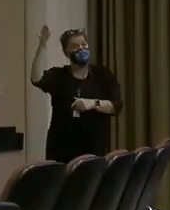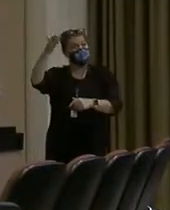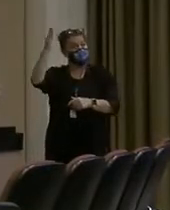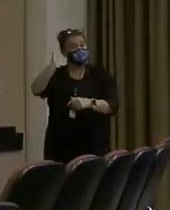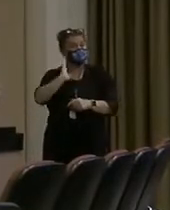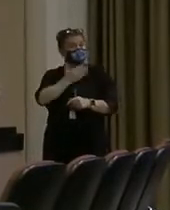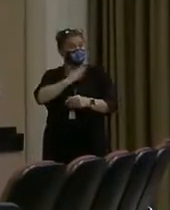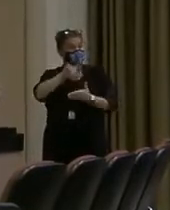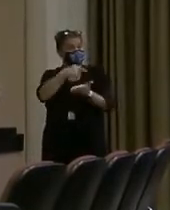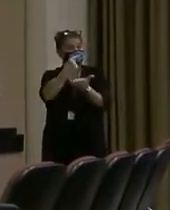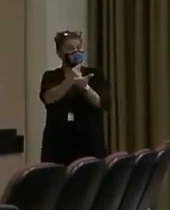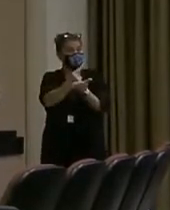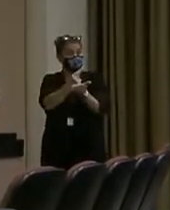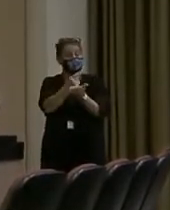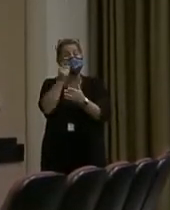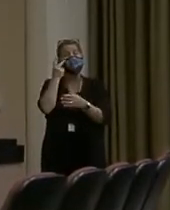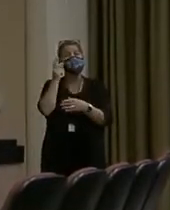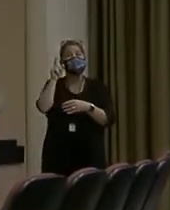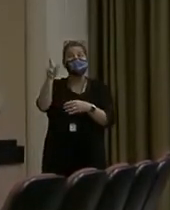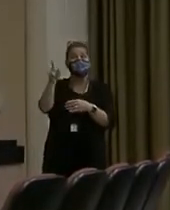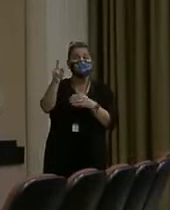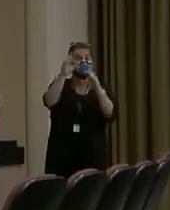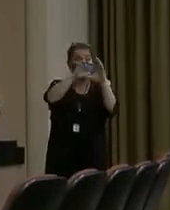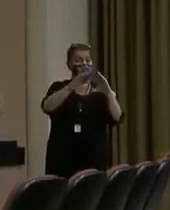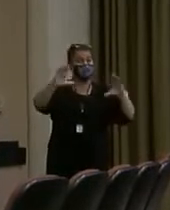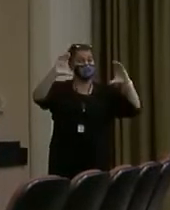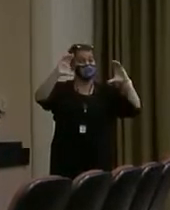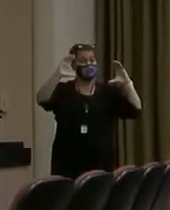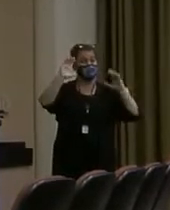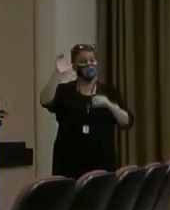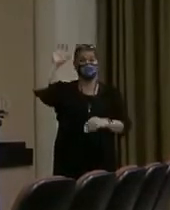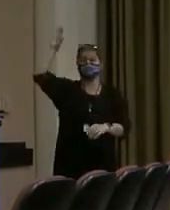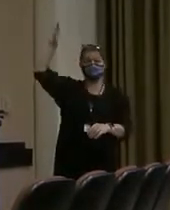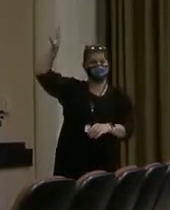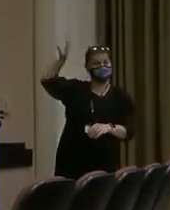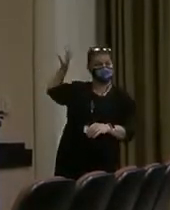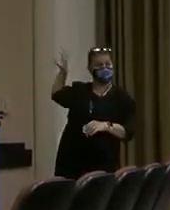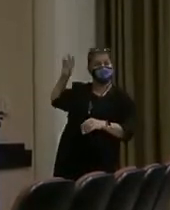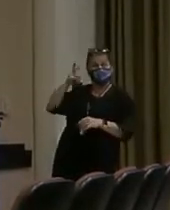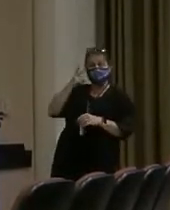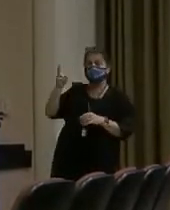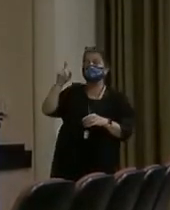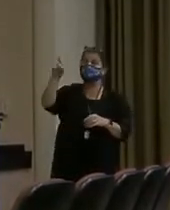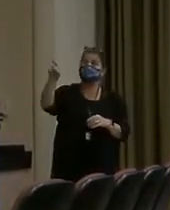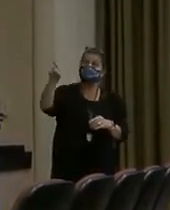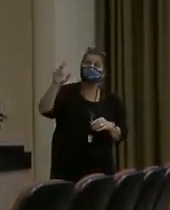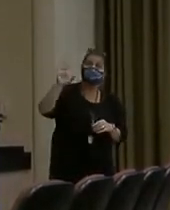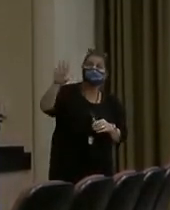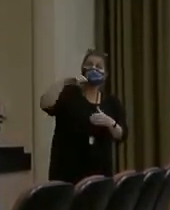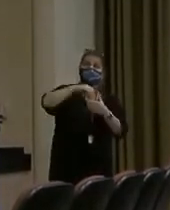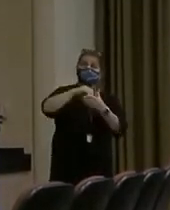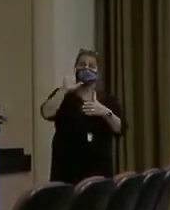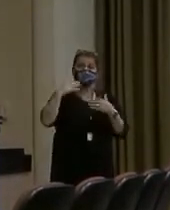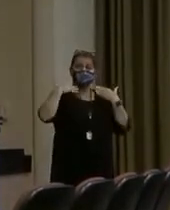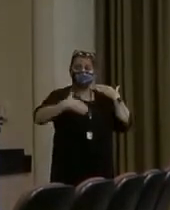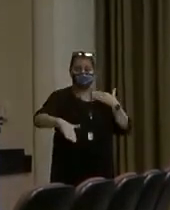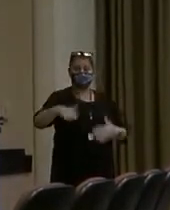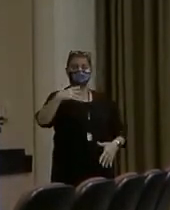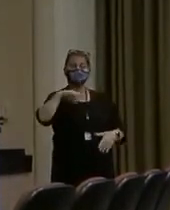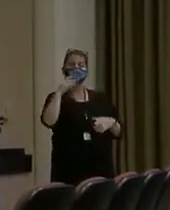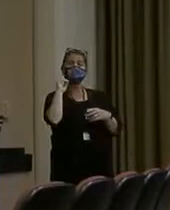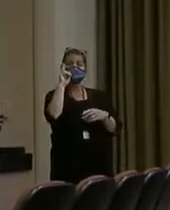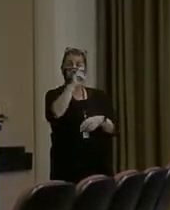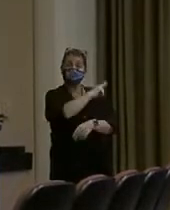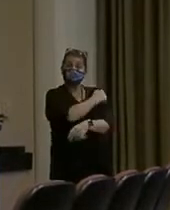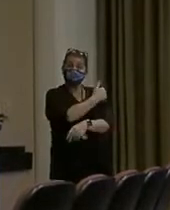our convocation, you can see the balloons that were behind her from the hospital. You could see her in her hospital garb.